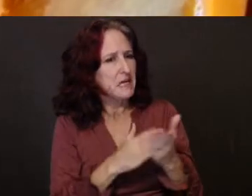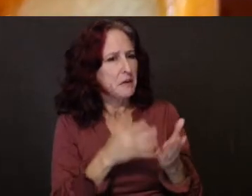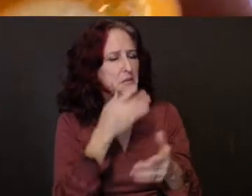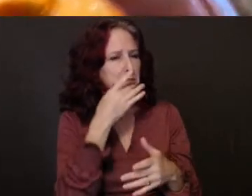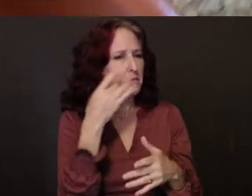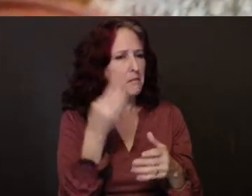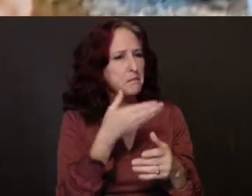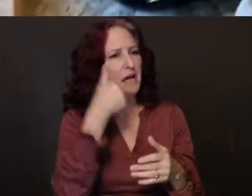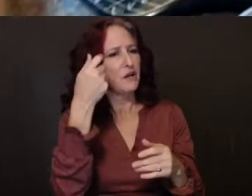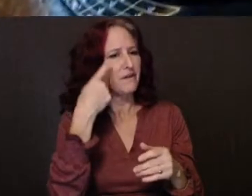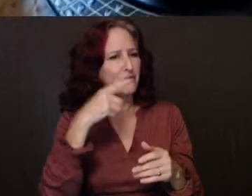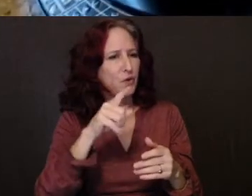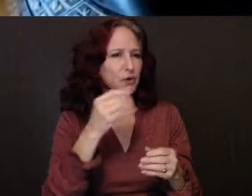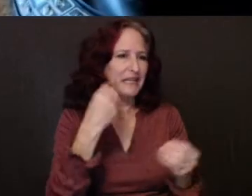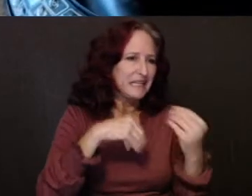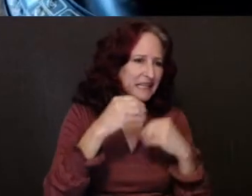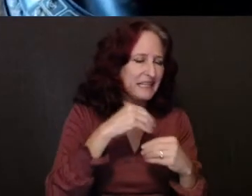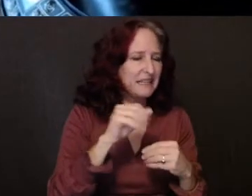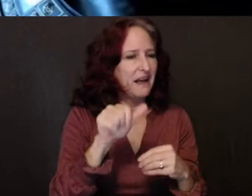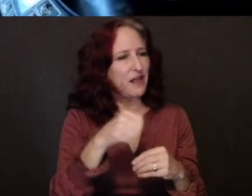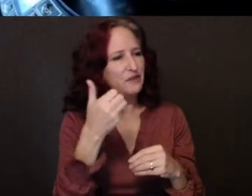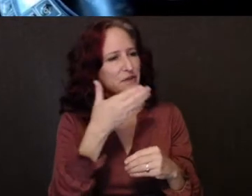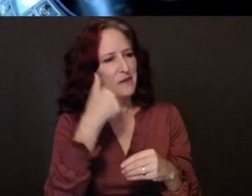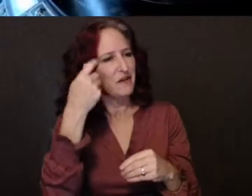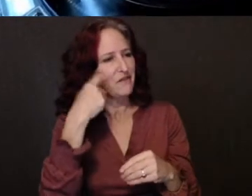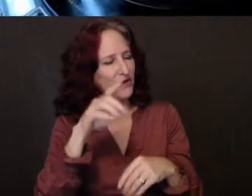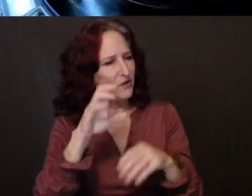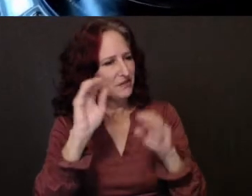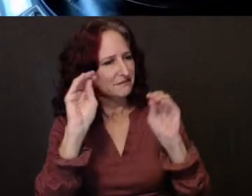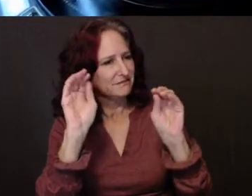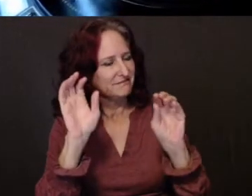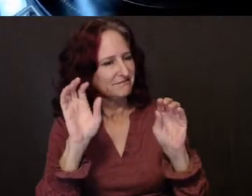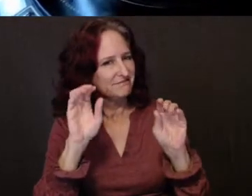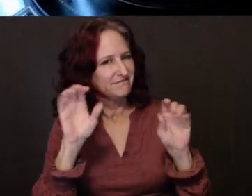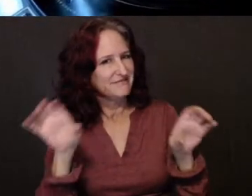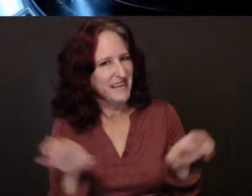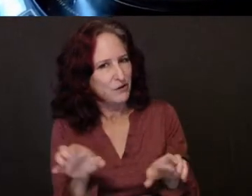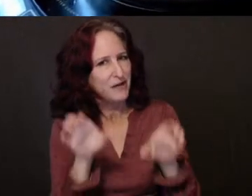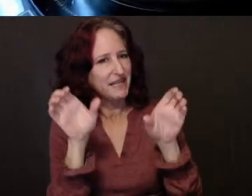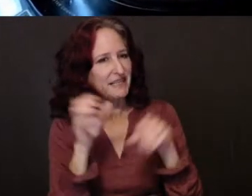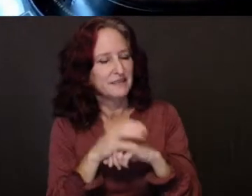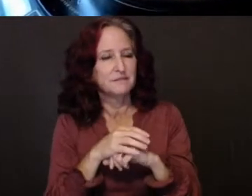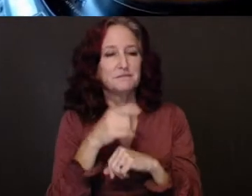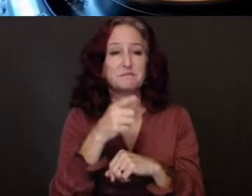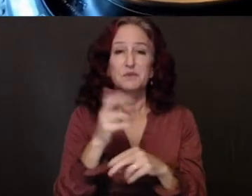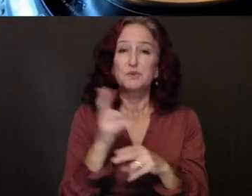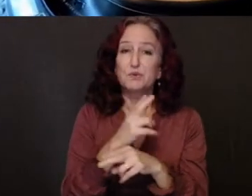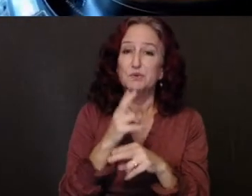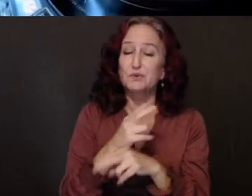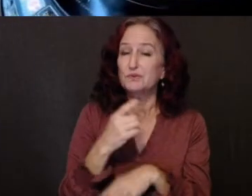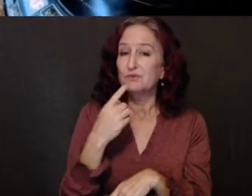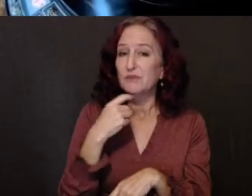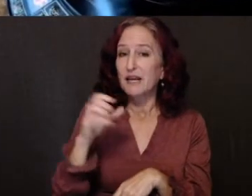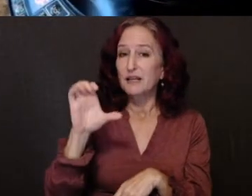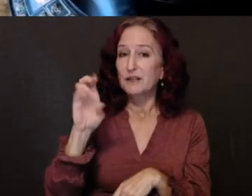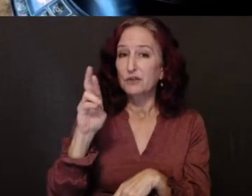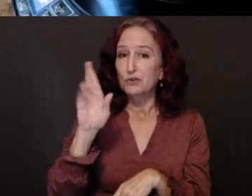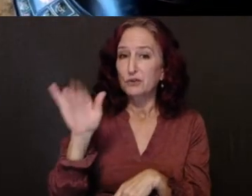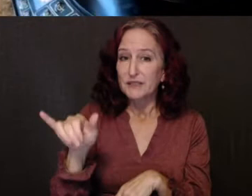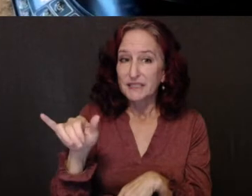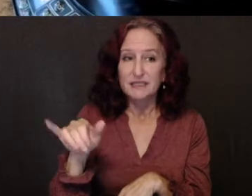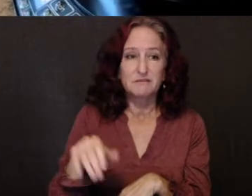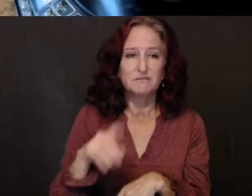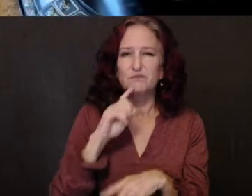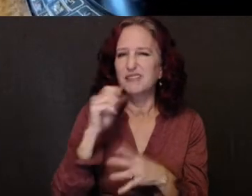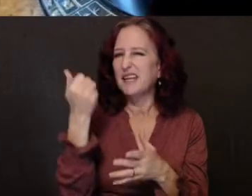flavor right now from the butter. And are you using a particular type of pumpkin? Because I know some are better for eating and some are better